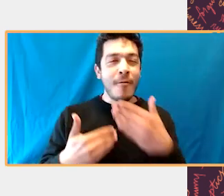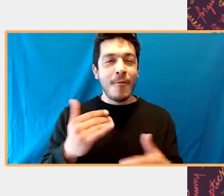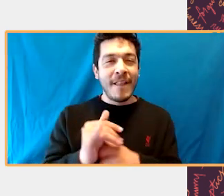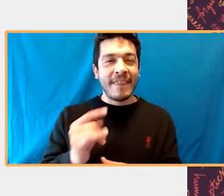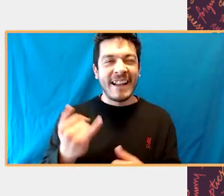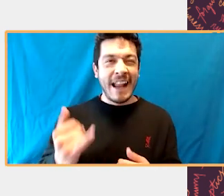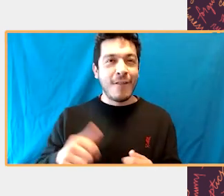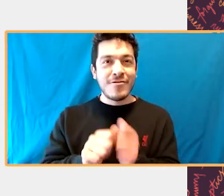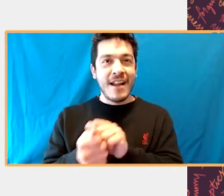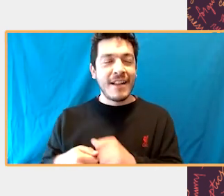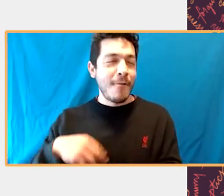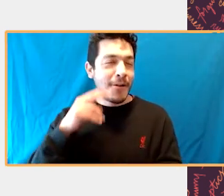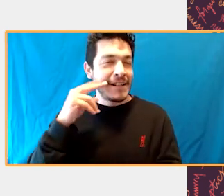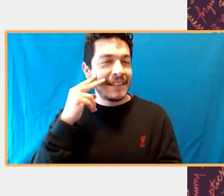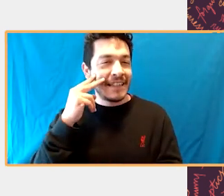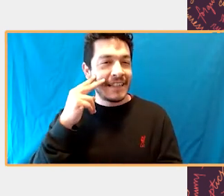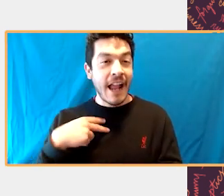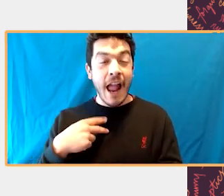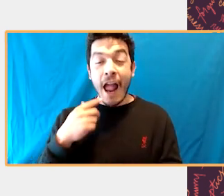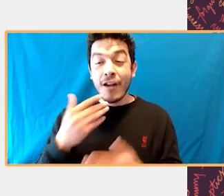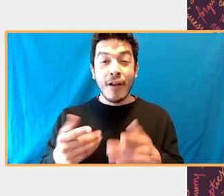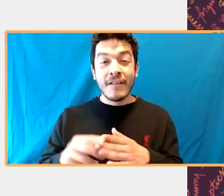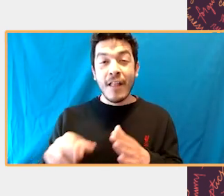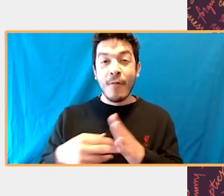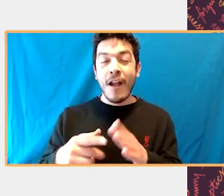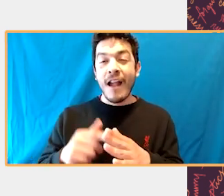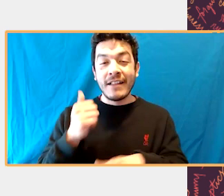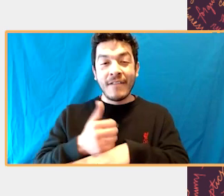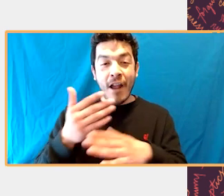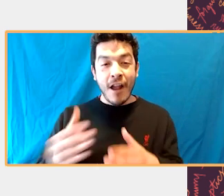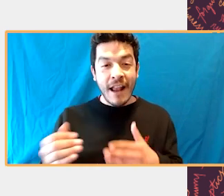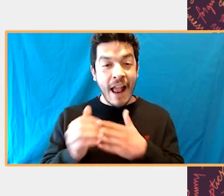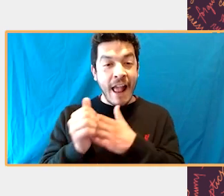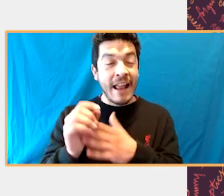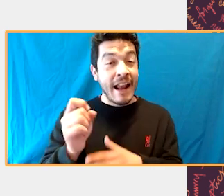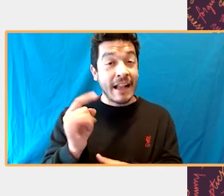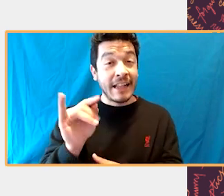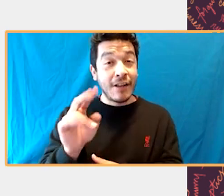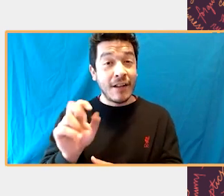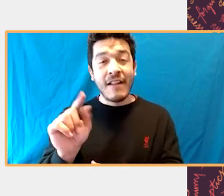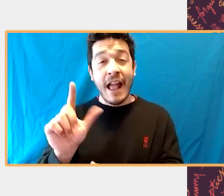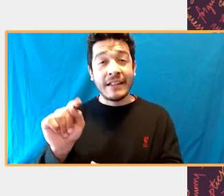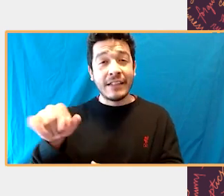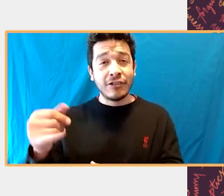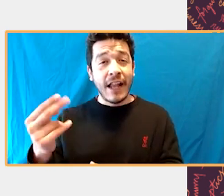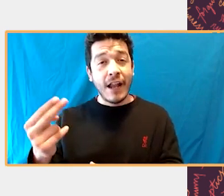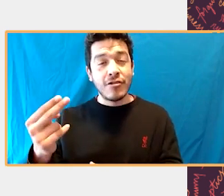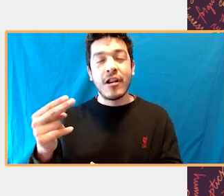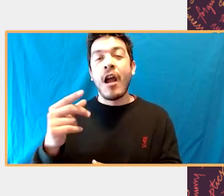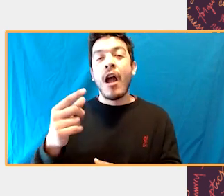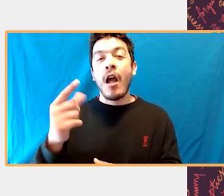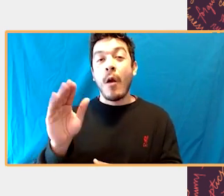We'll see. I serve in the role of founder and lead executive at LTHJ Global, which I do